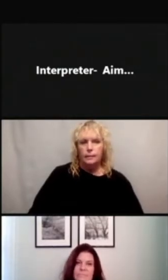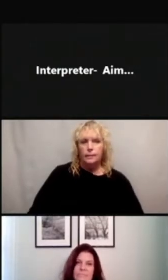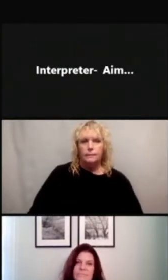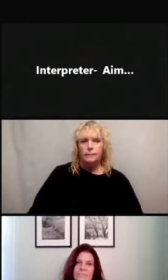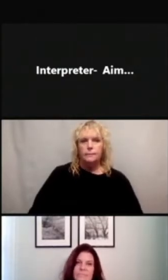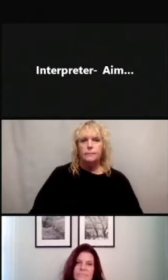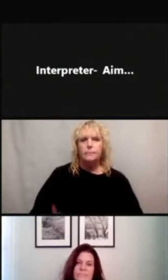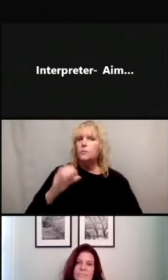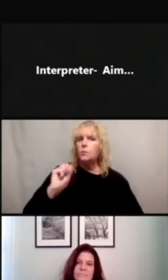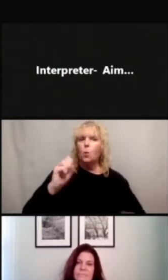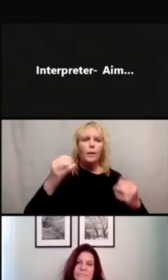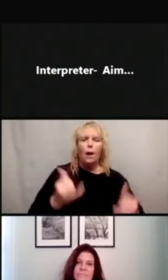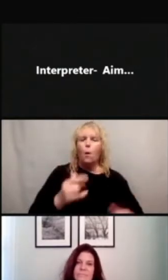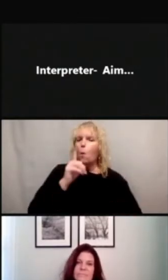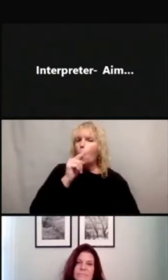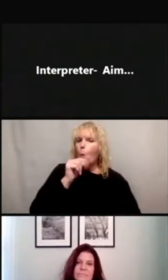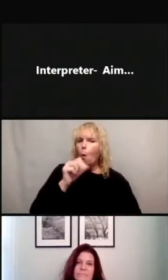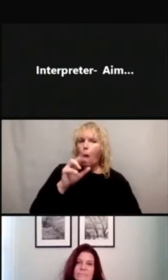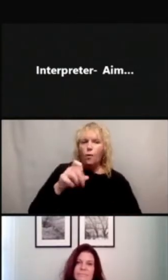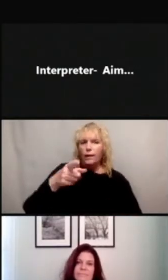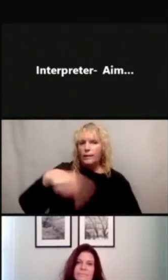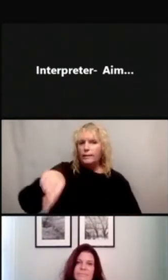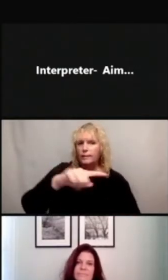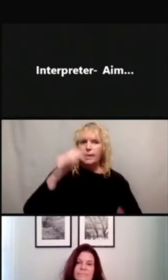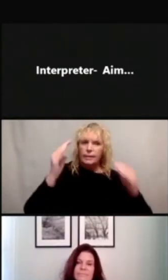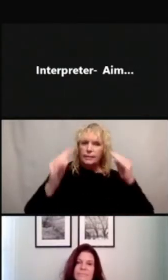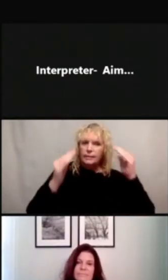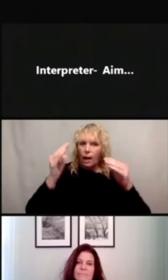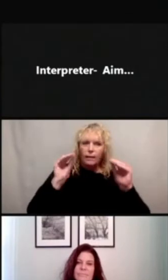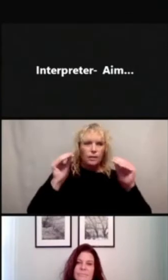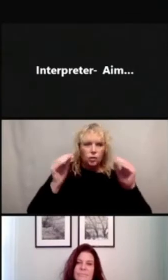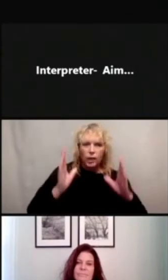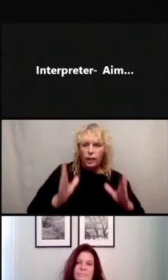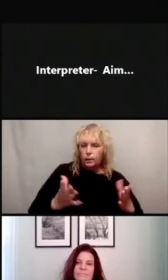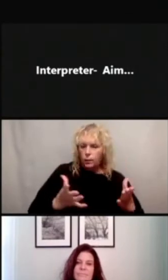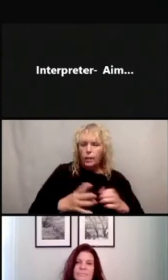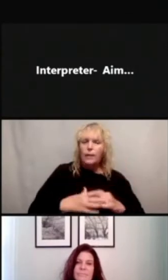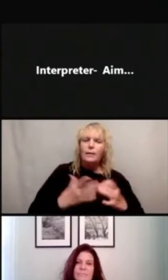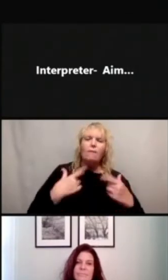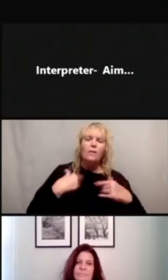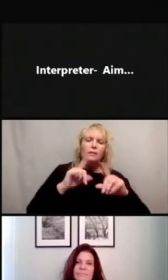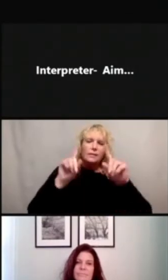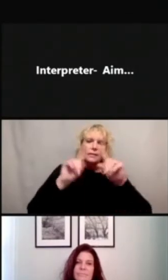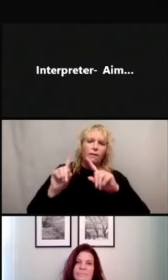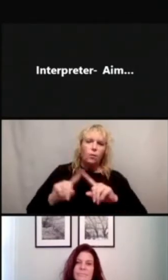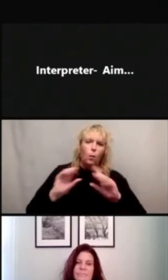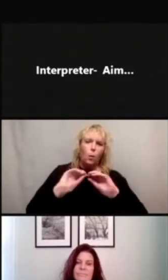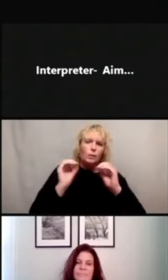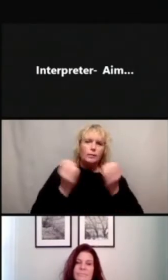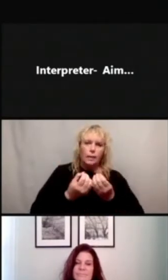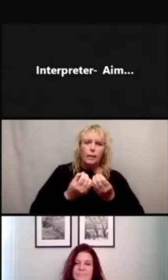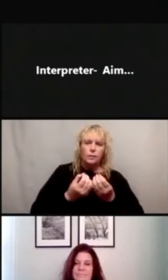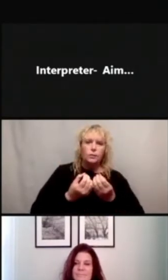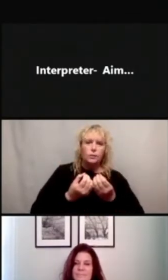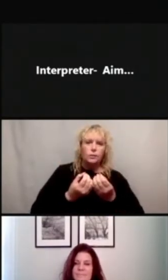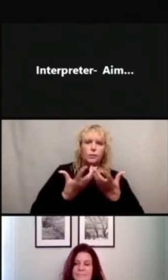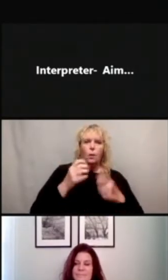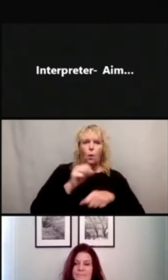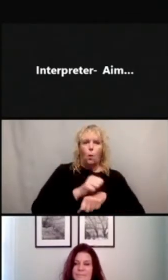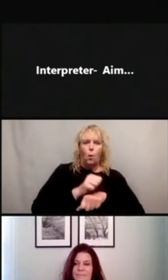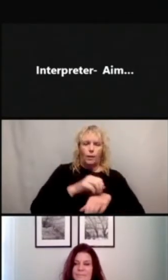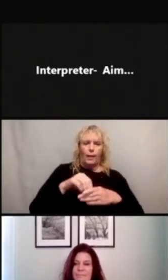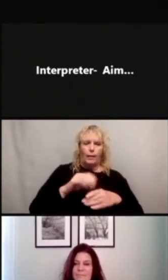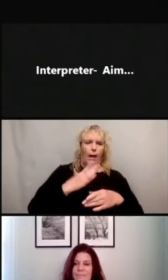So who are the adult educators? Well, it really is a range of different kinds of organizations that work in this